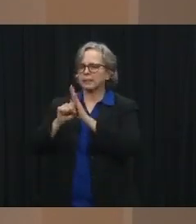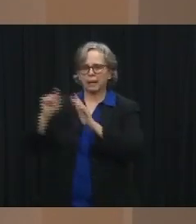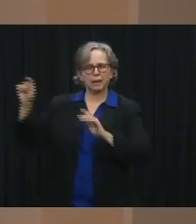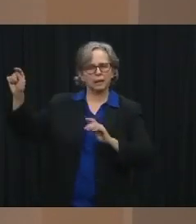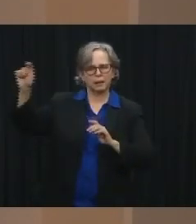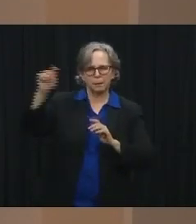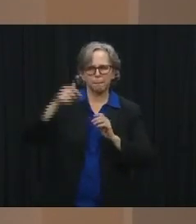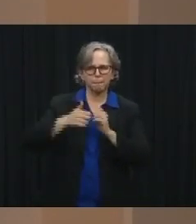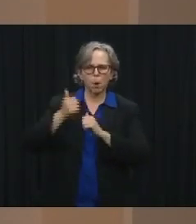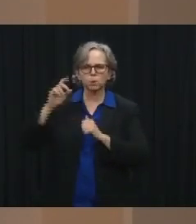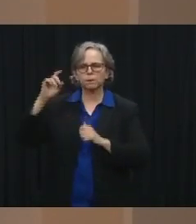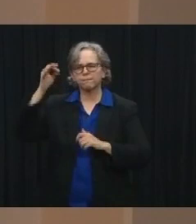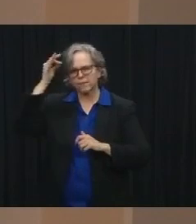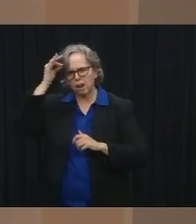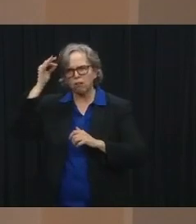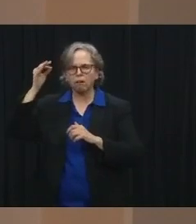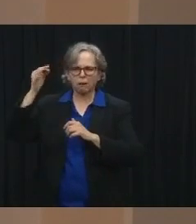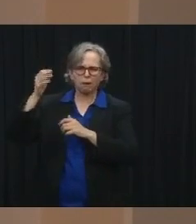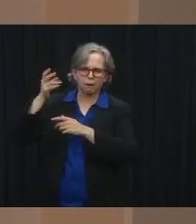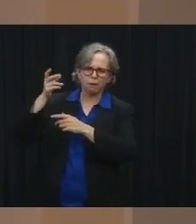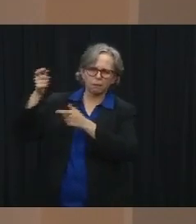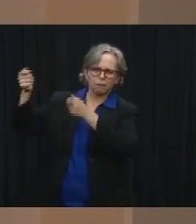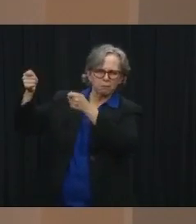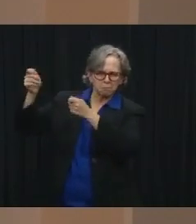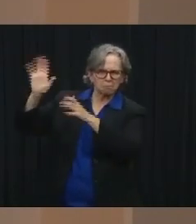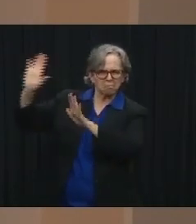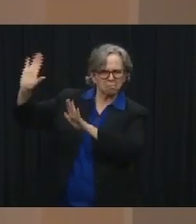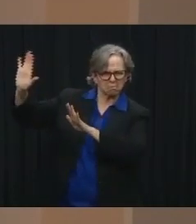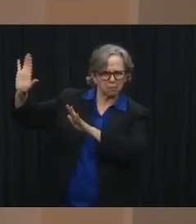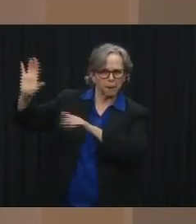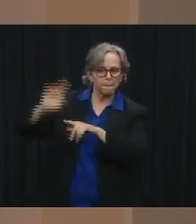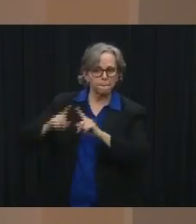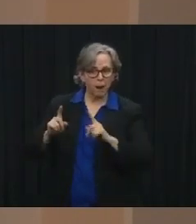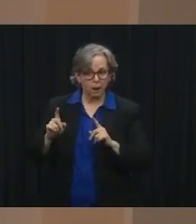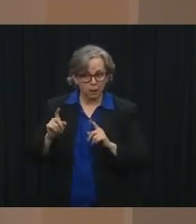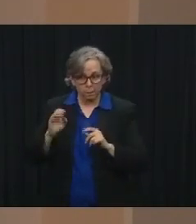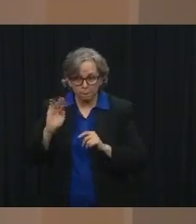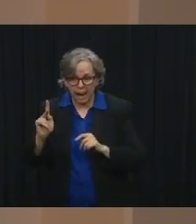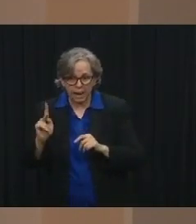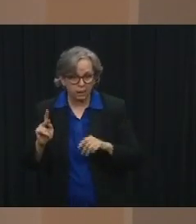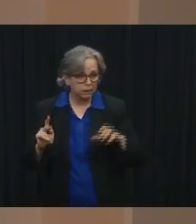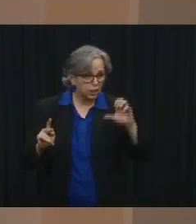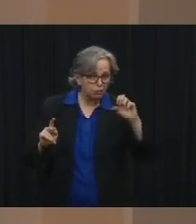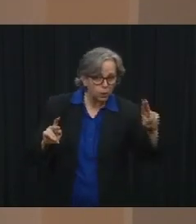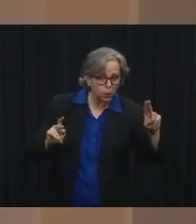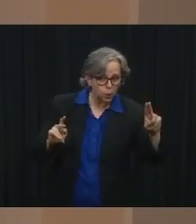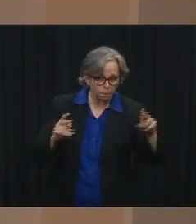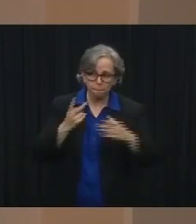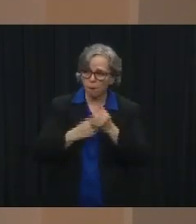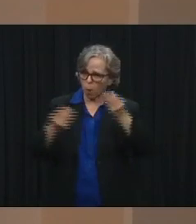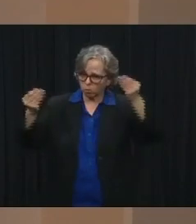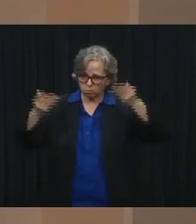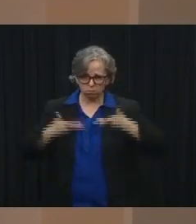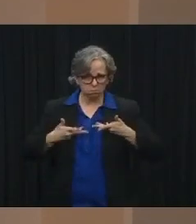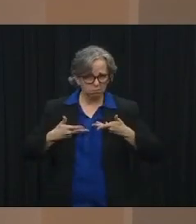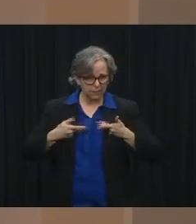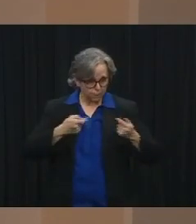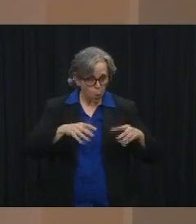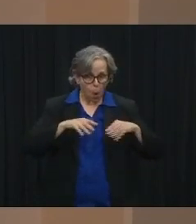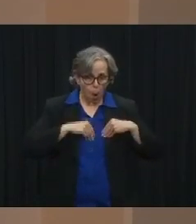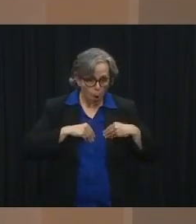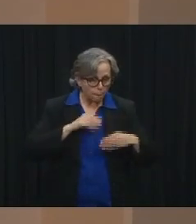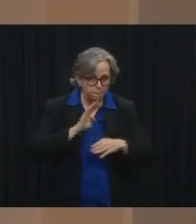I've received assurances from the banks and the credit unions. If you're a business owner who's experiencing difficulty, please call